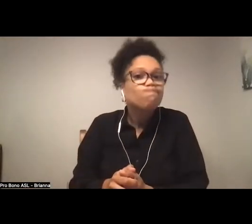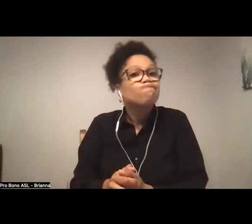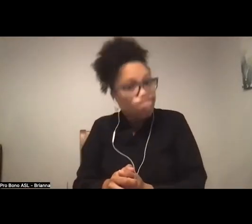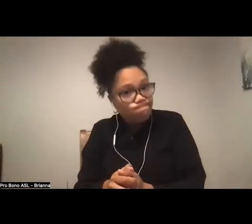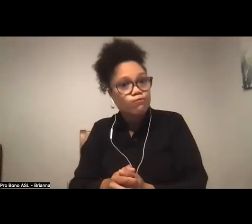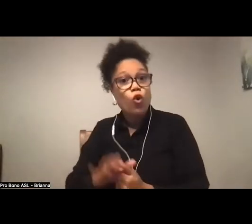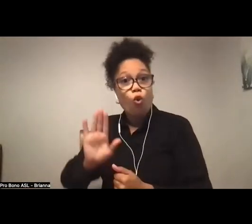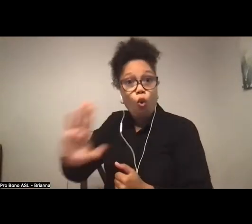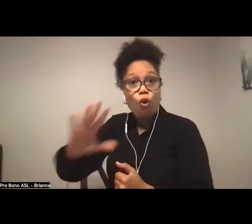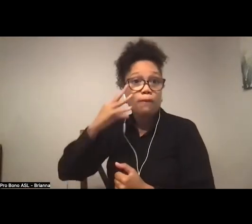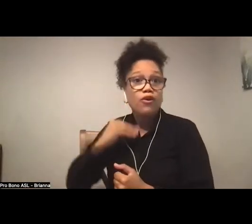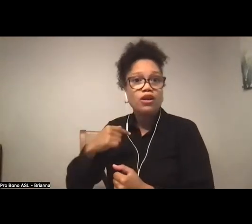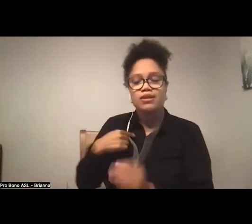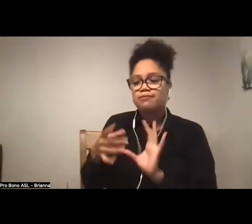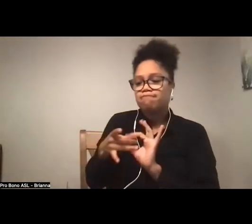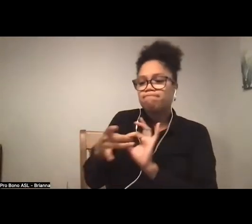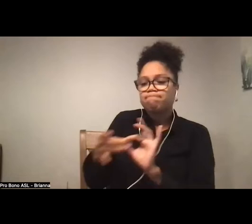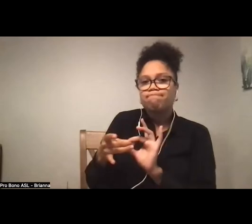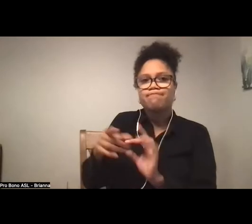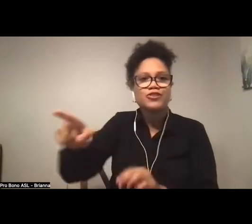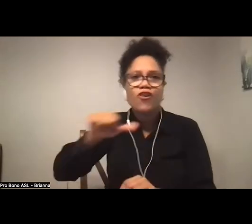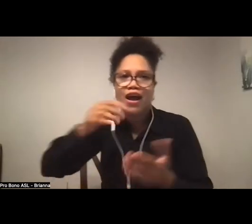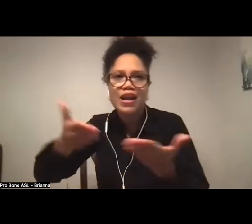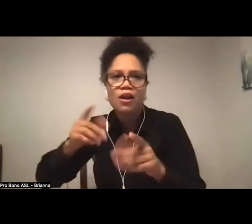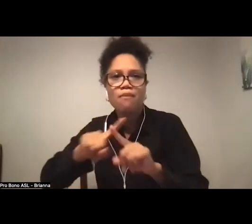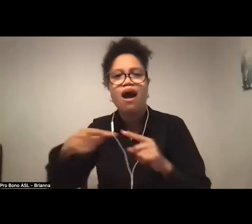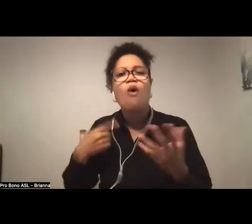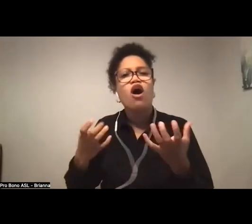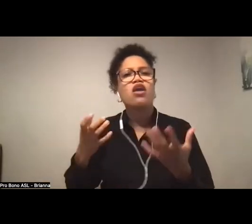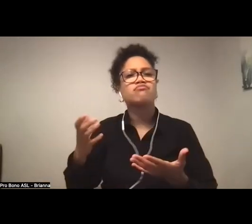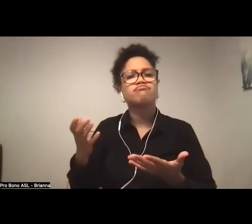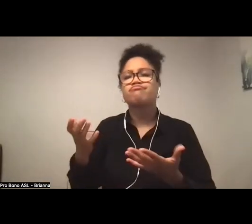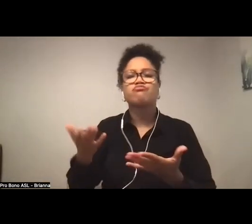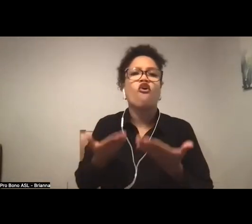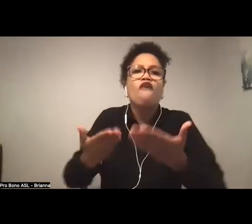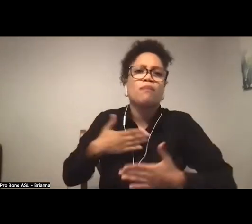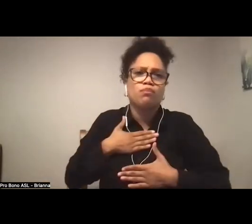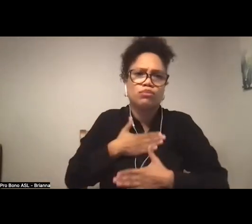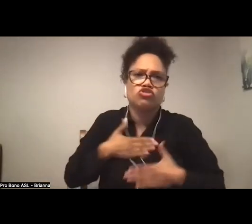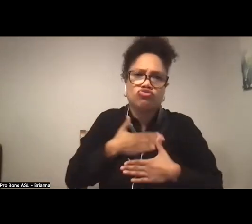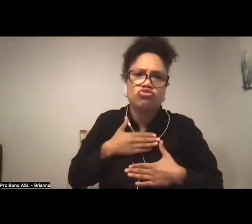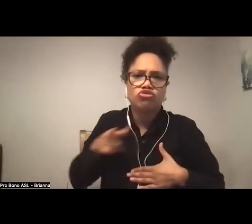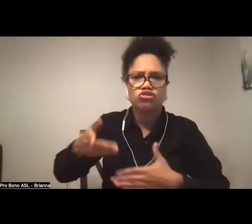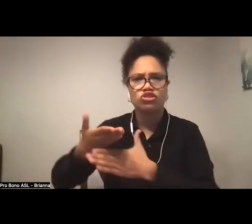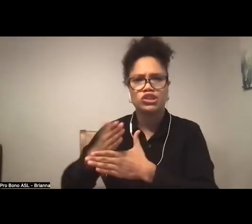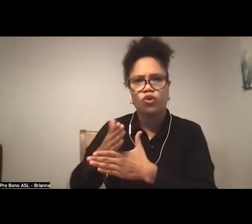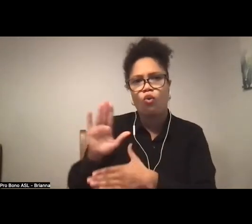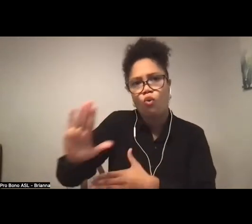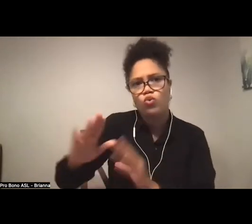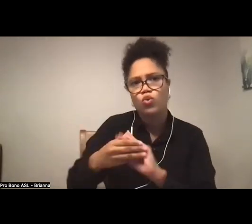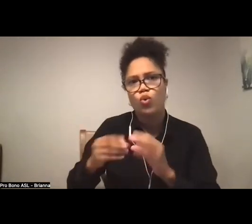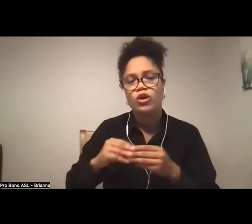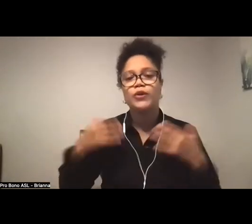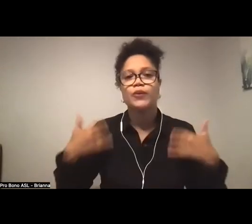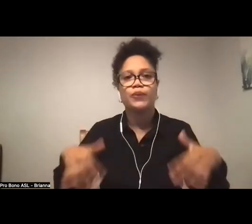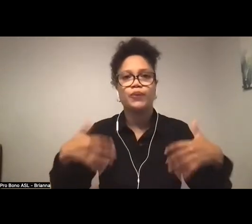relatable, and Dr. Melina's not here, but I wanted to offer some appreciation for them sharing their story, and